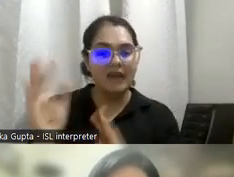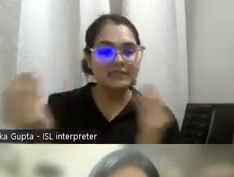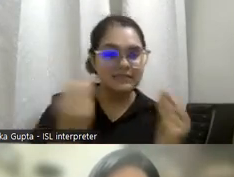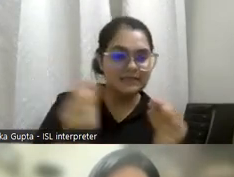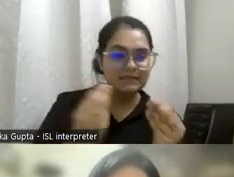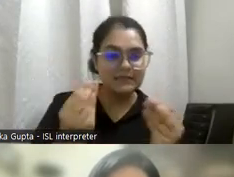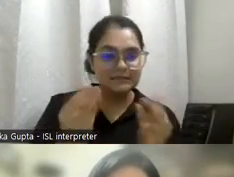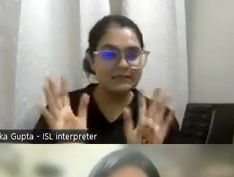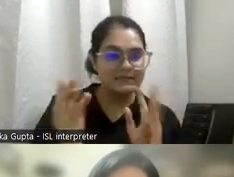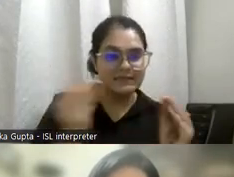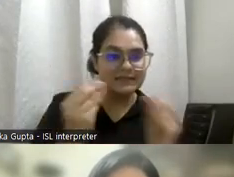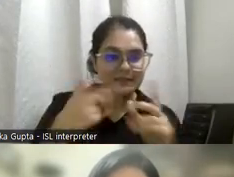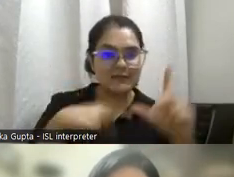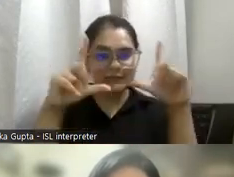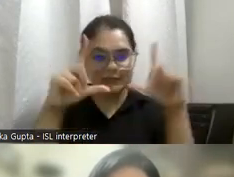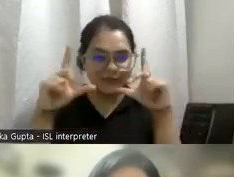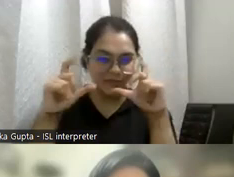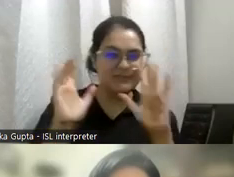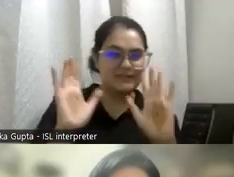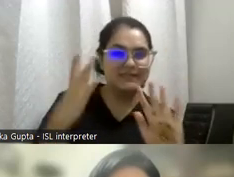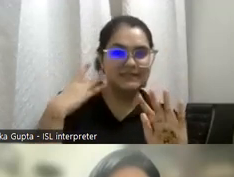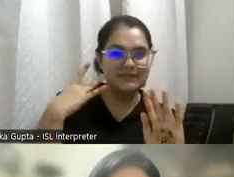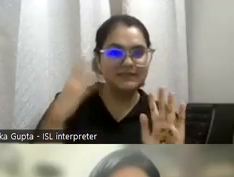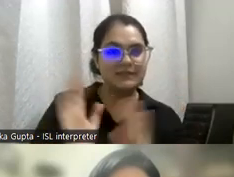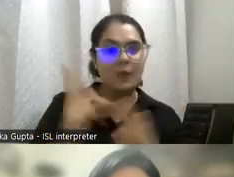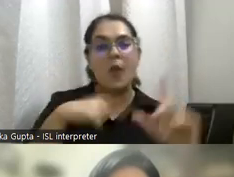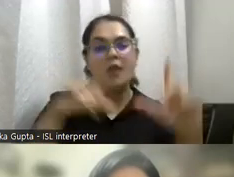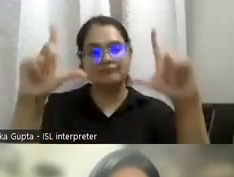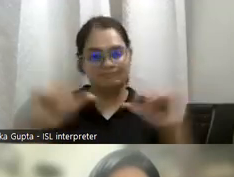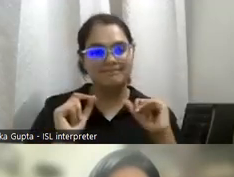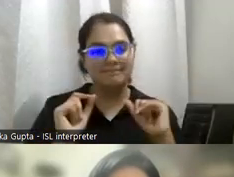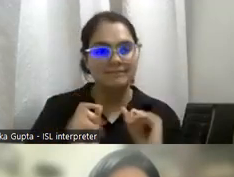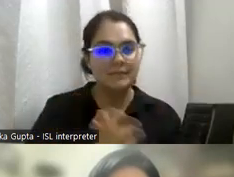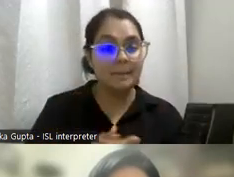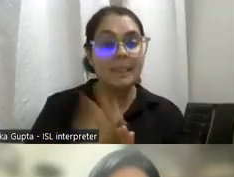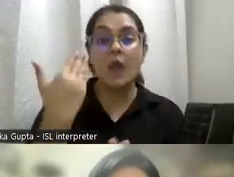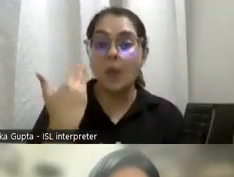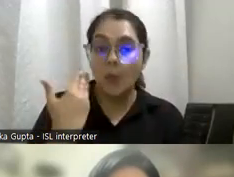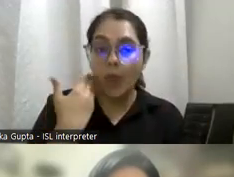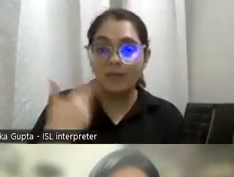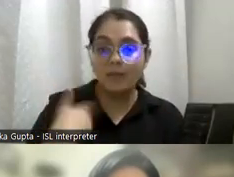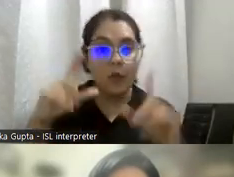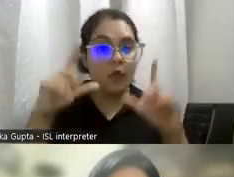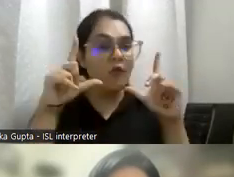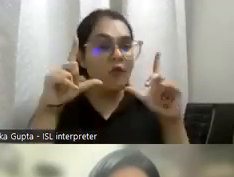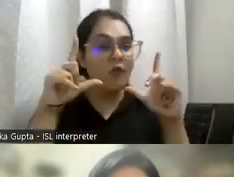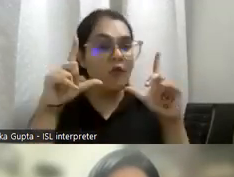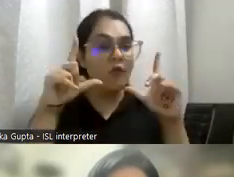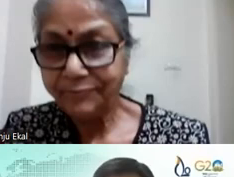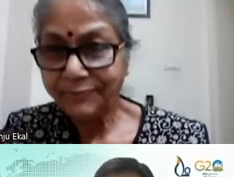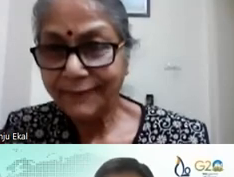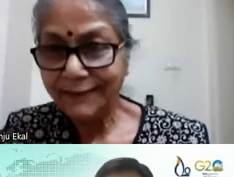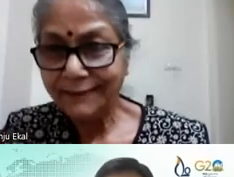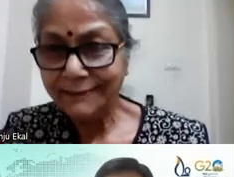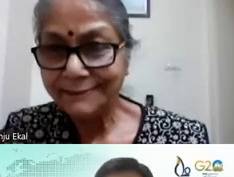our exceptional e-photographers would take those snapshots. And while our photography session is